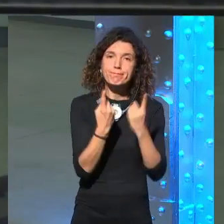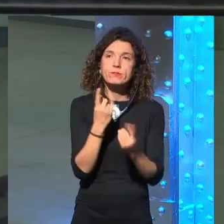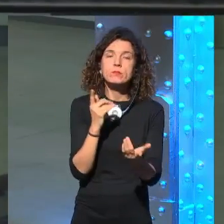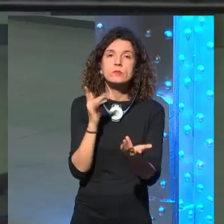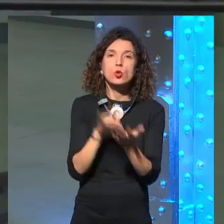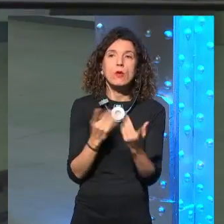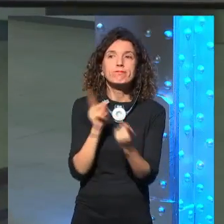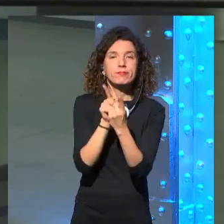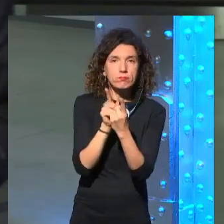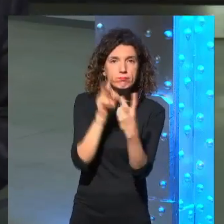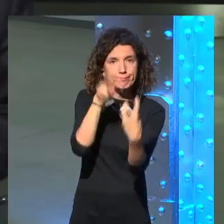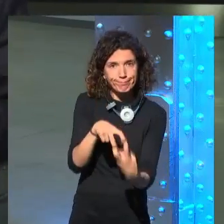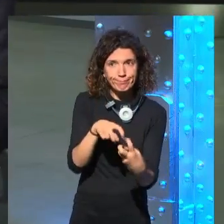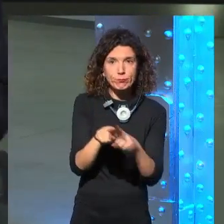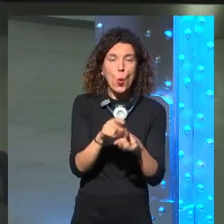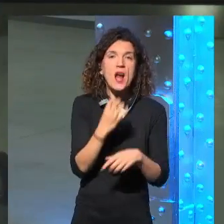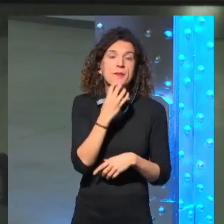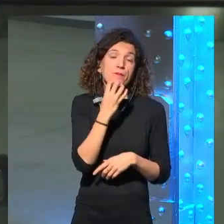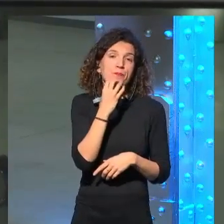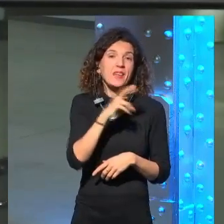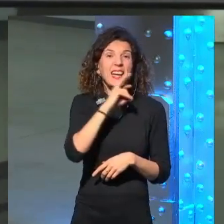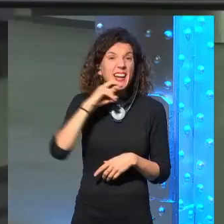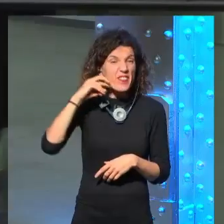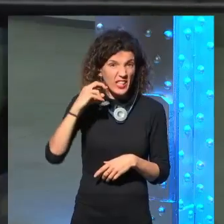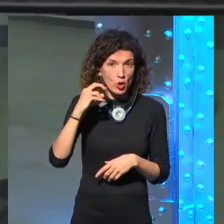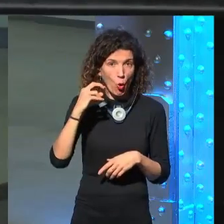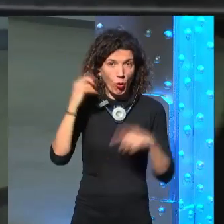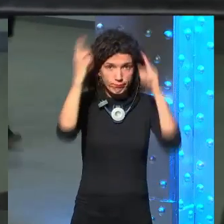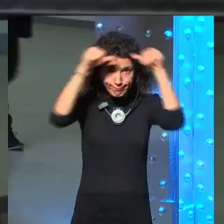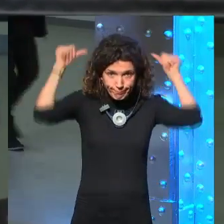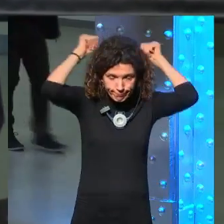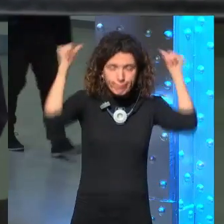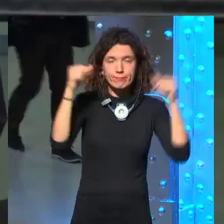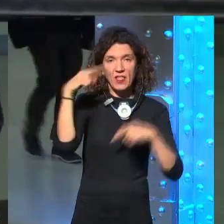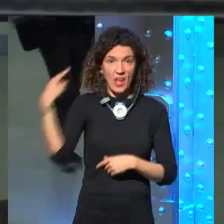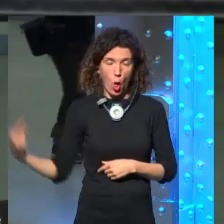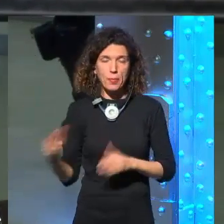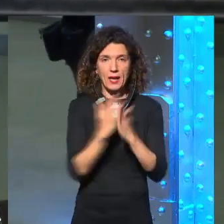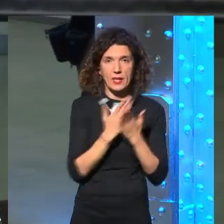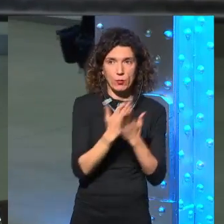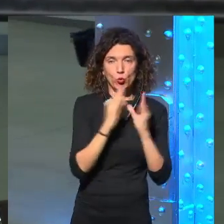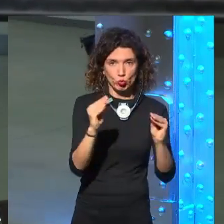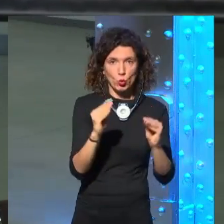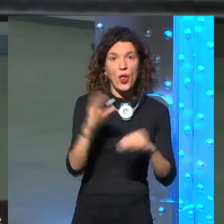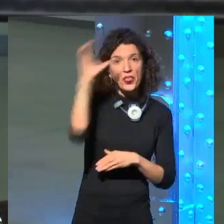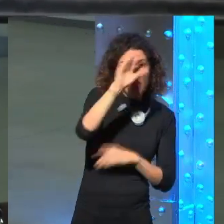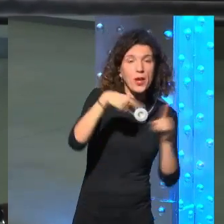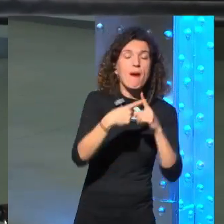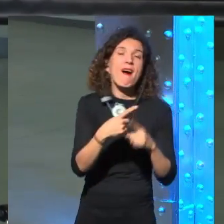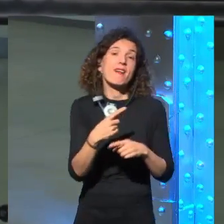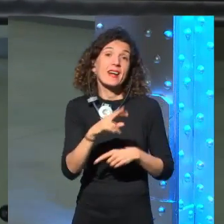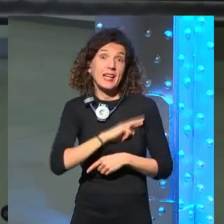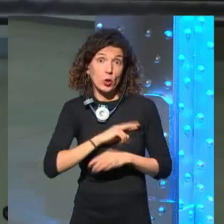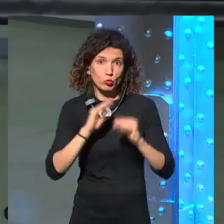in London, who wrote a wonderful book actually called Science and Religion, The Great Partnership, which